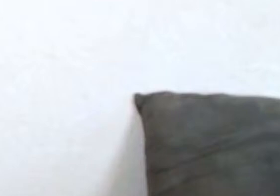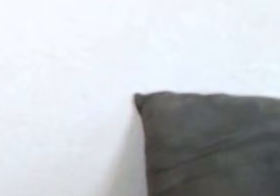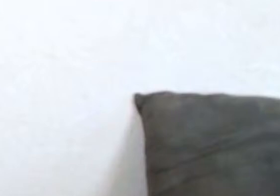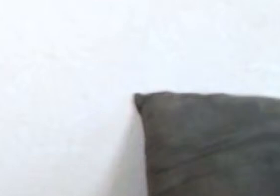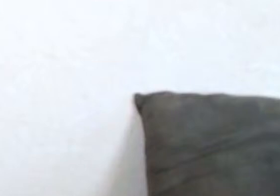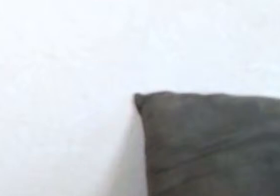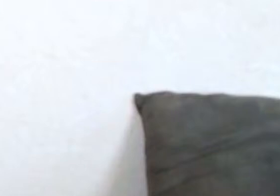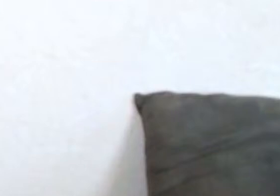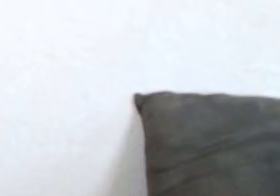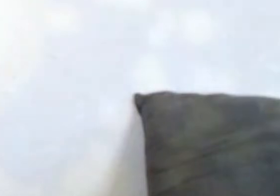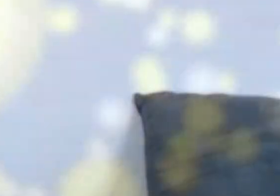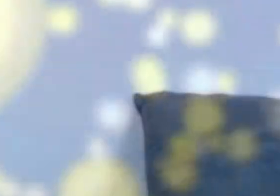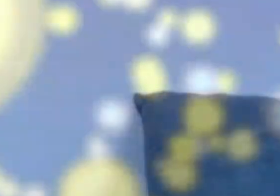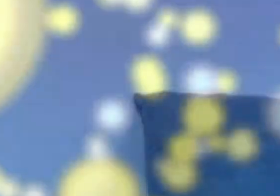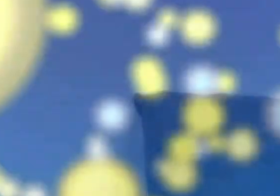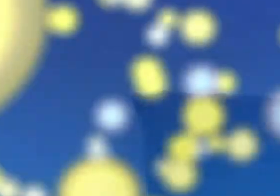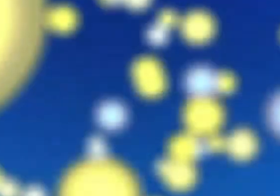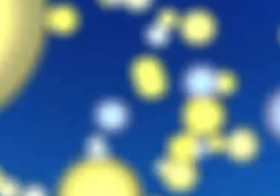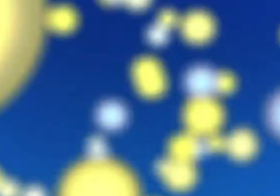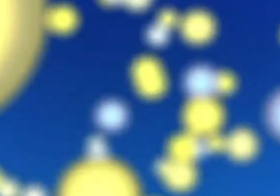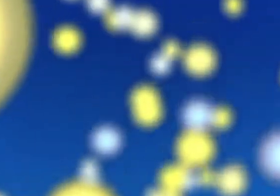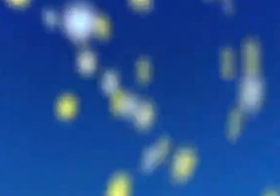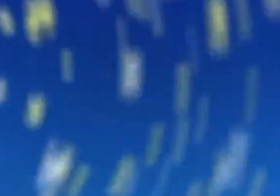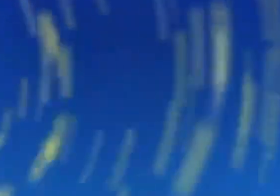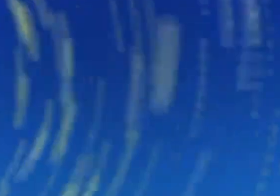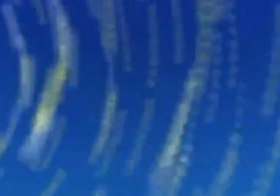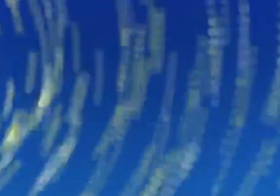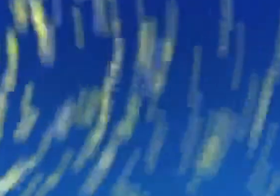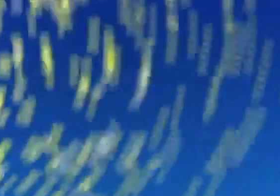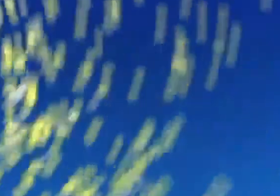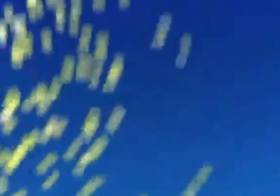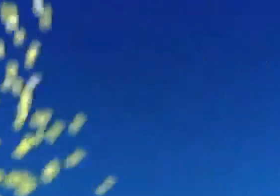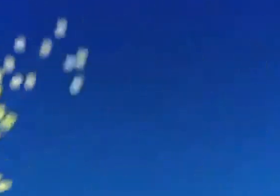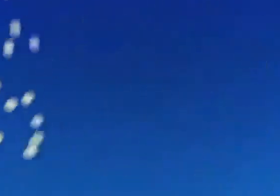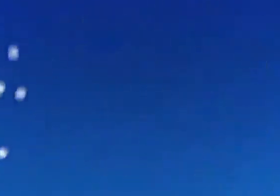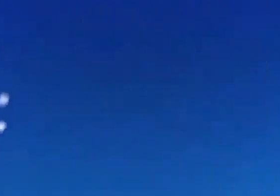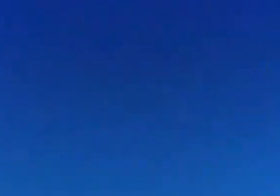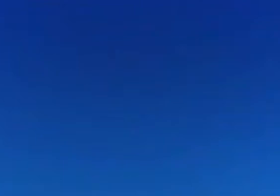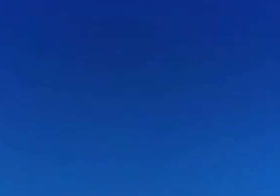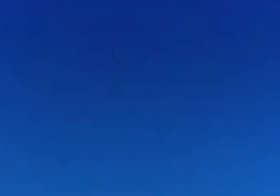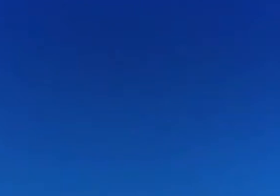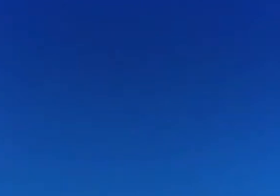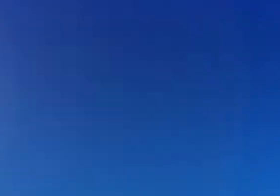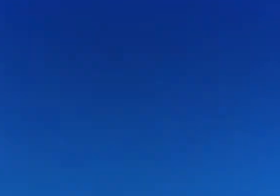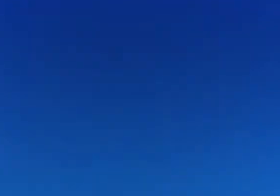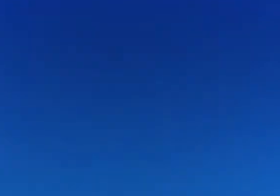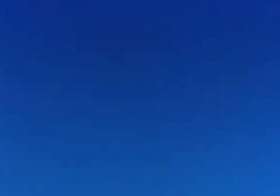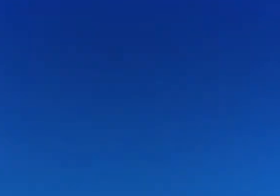great day. Thank you.